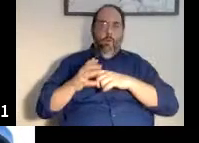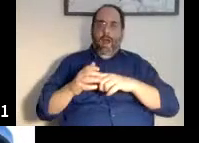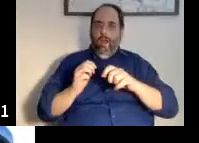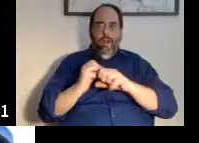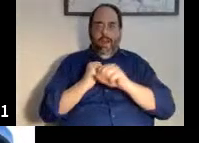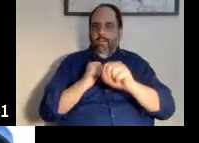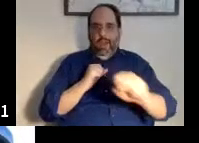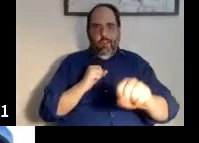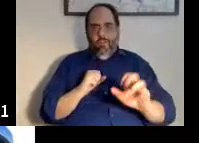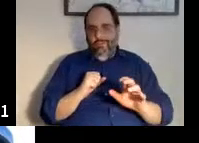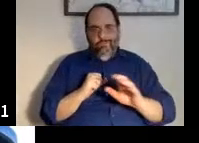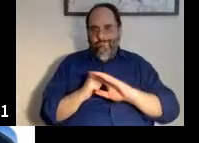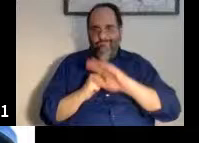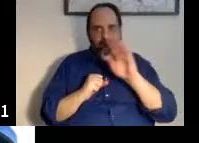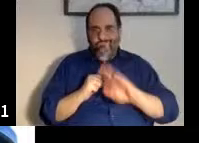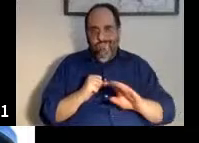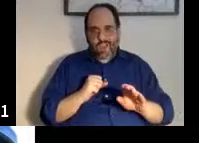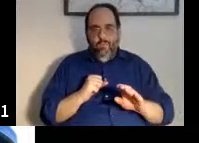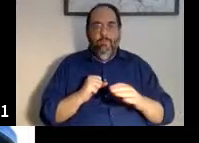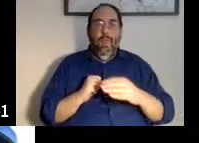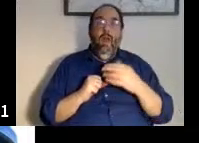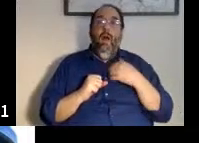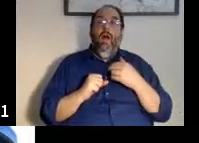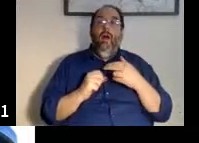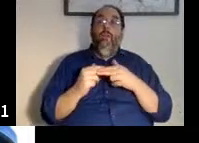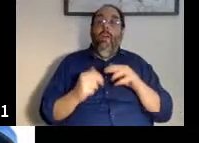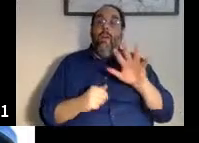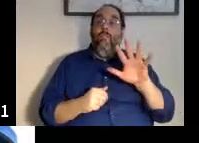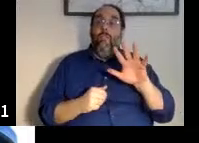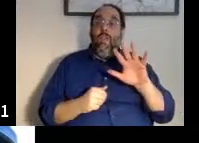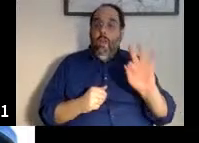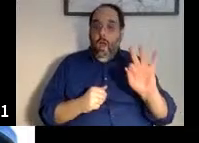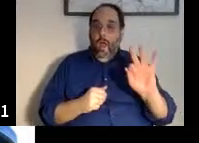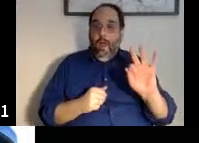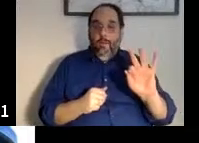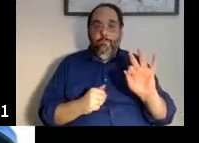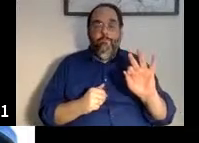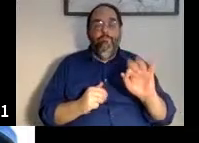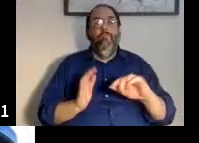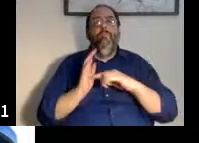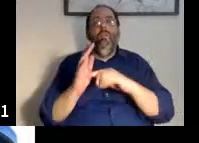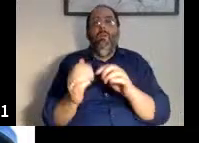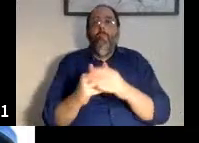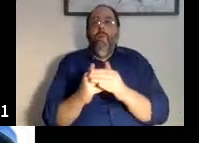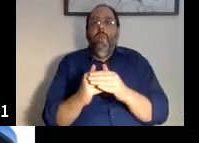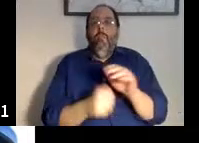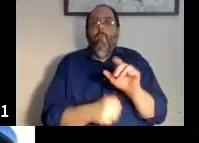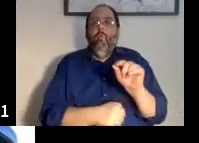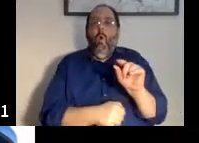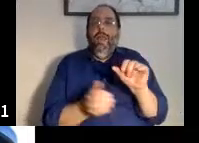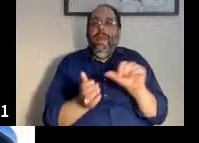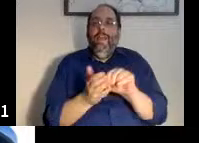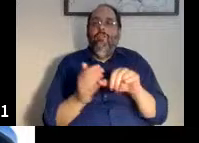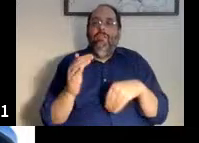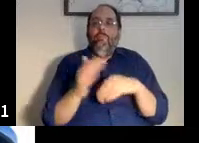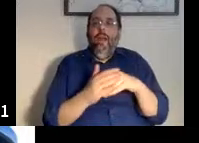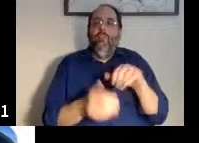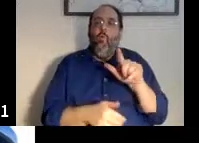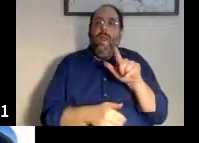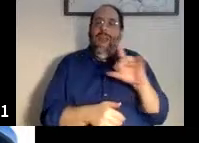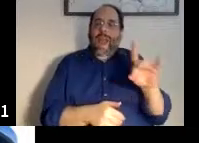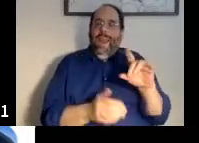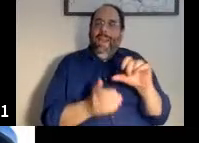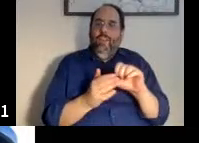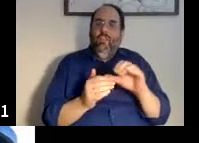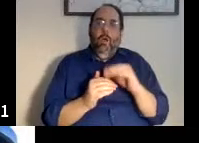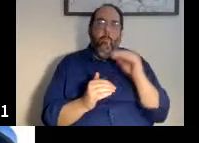ramp extensions. I'm moving on to slide number 59, showing you the minimum is 20 inches, max is 28 inches above the